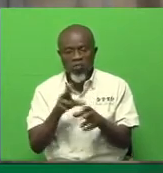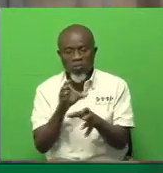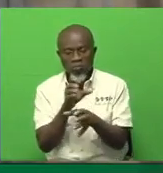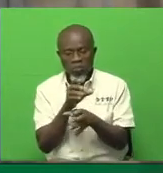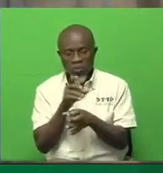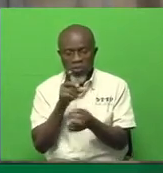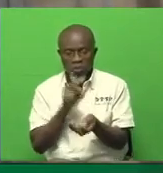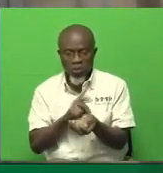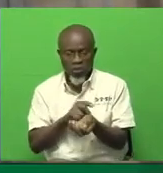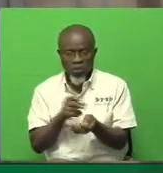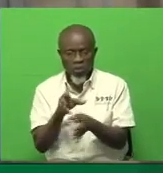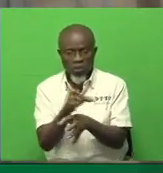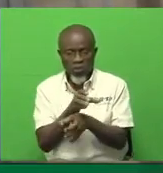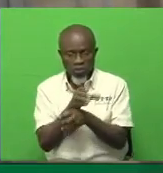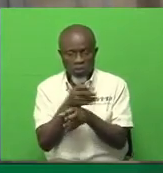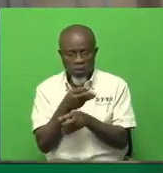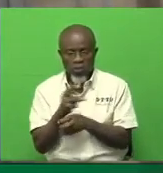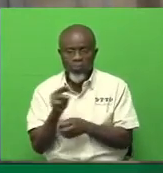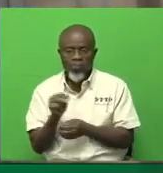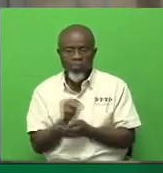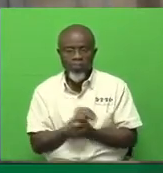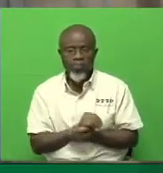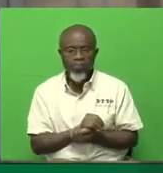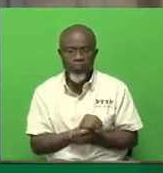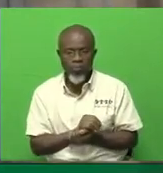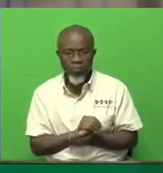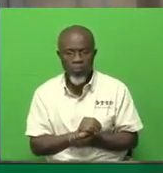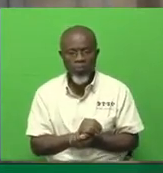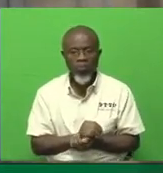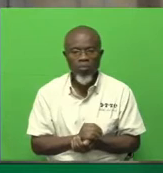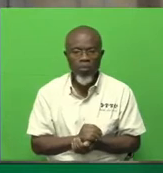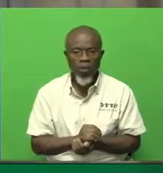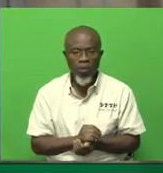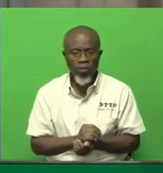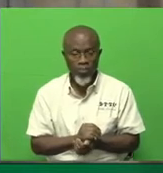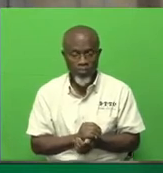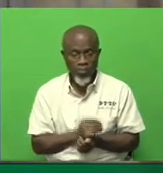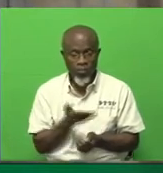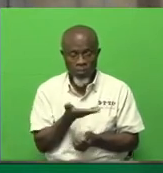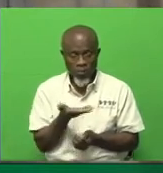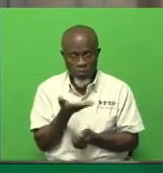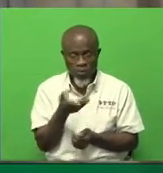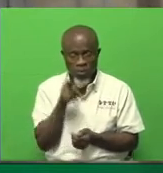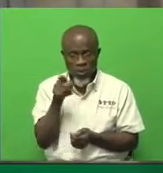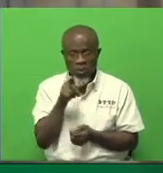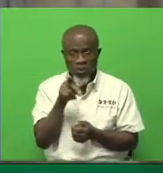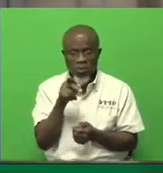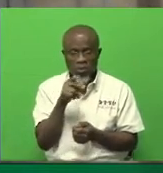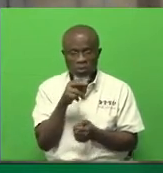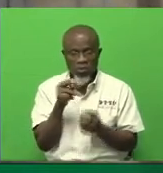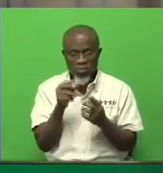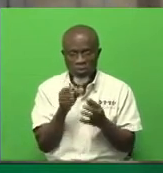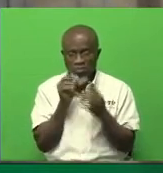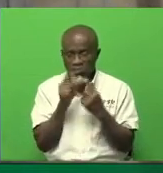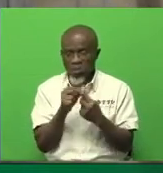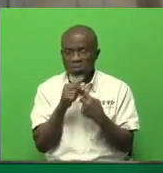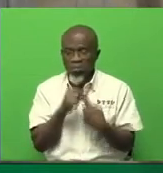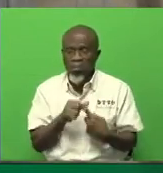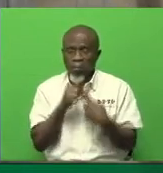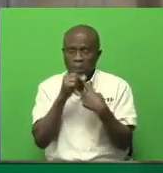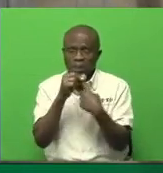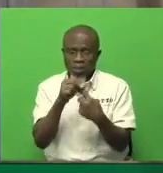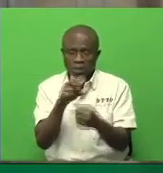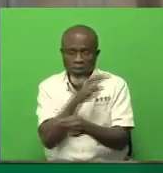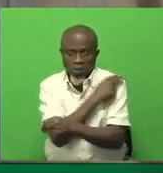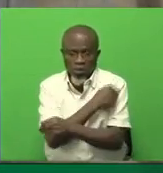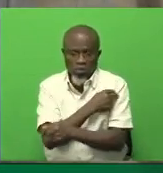care a critically ill patient would receive in our nation's Premier Hospital the ministers on